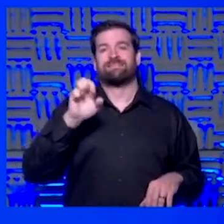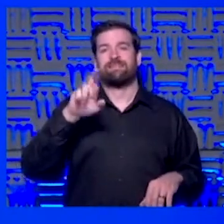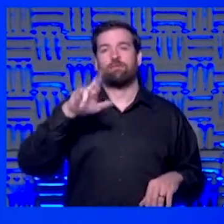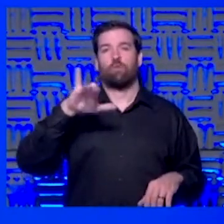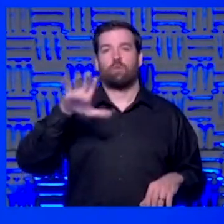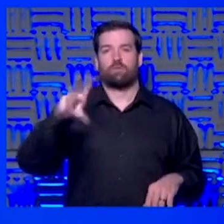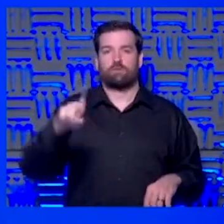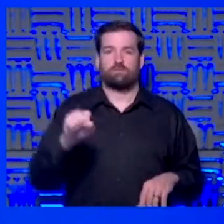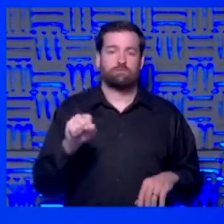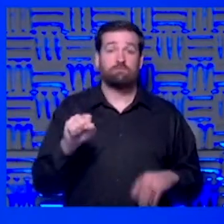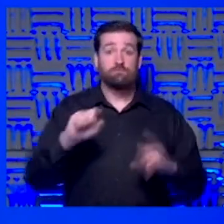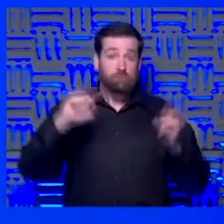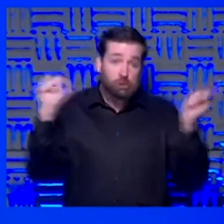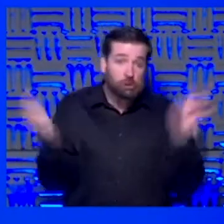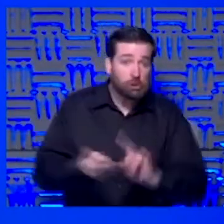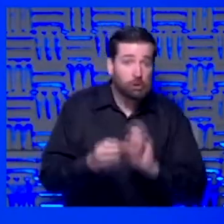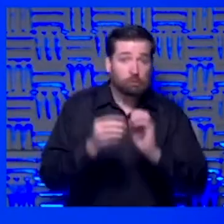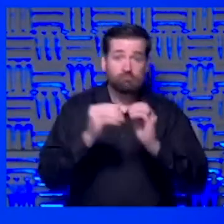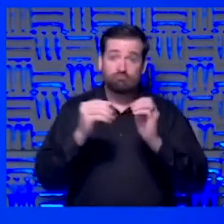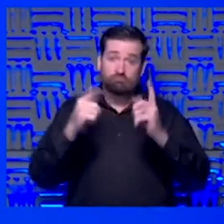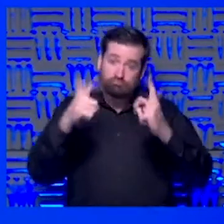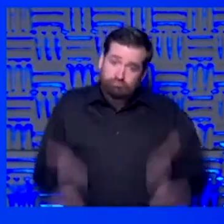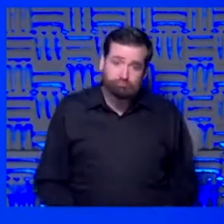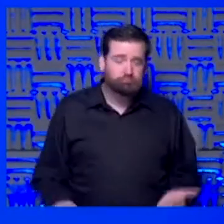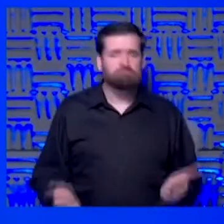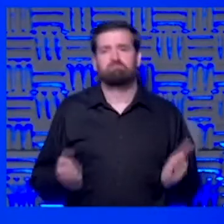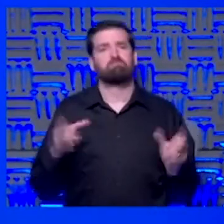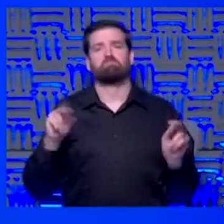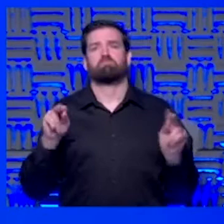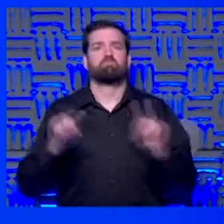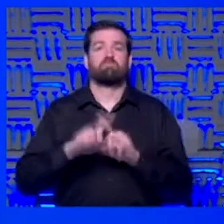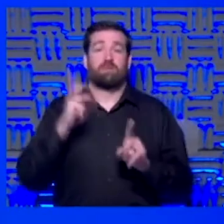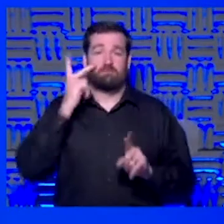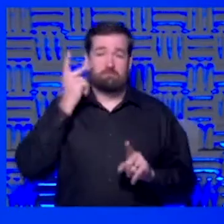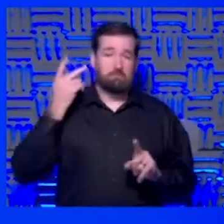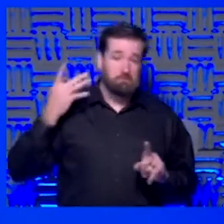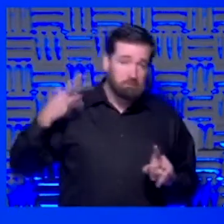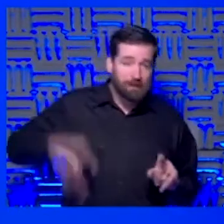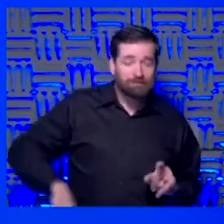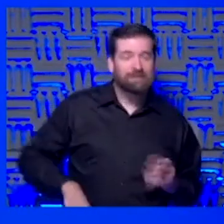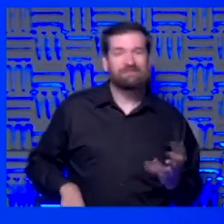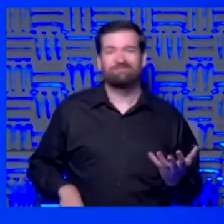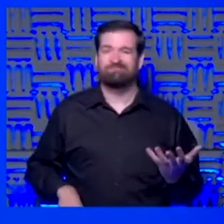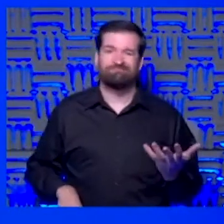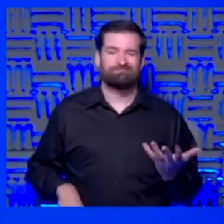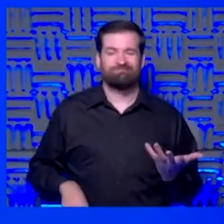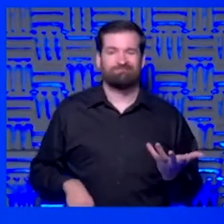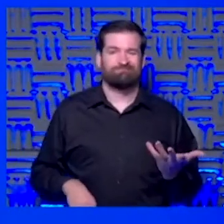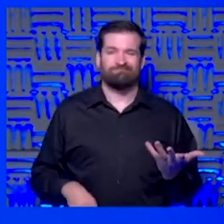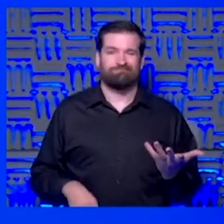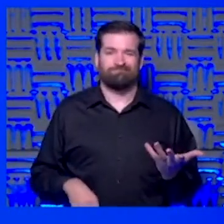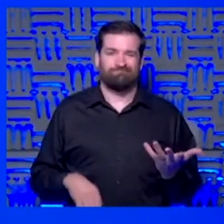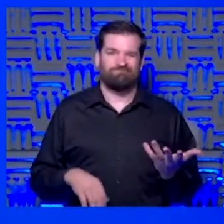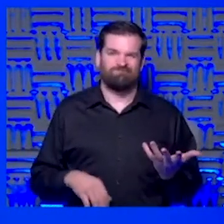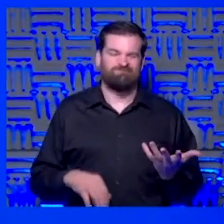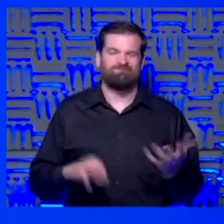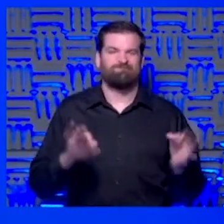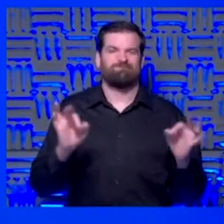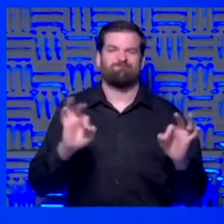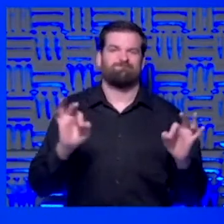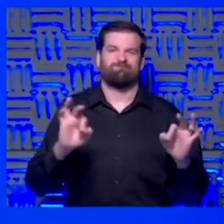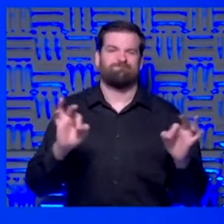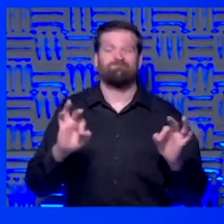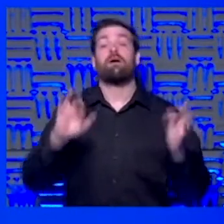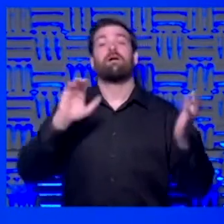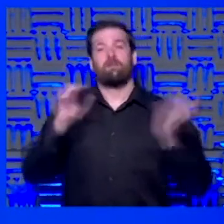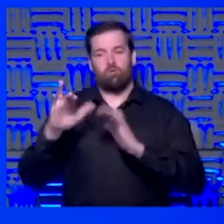It probably will not harm you, but there's been no benefit. I really anticipate it probably will show there probably won't be too much benefit